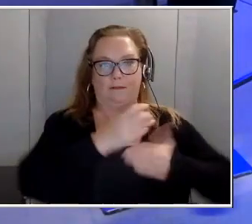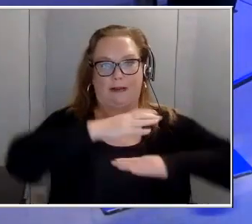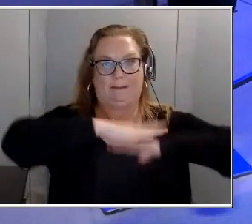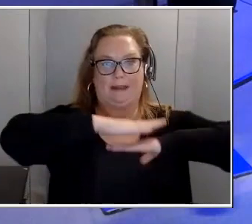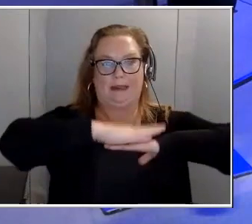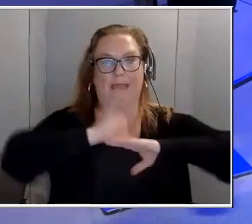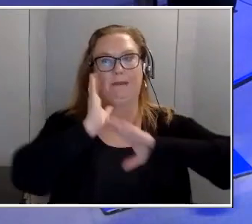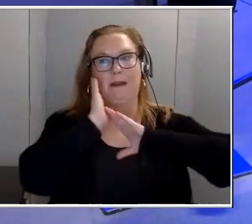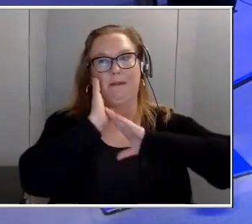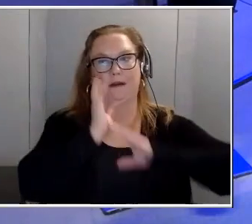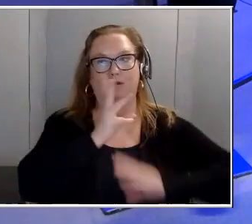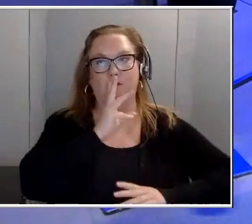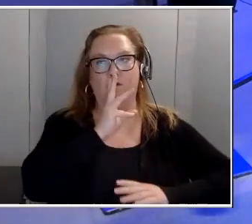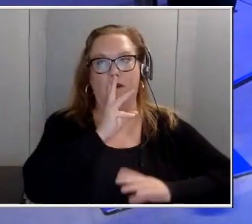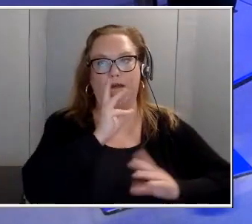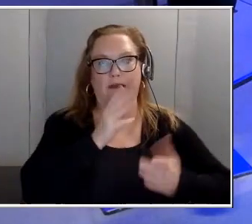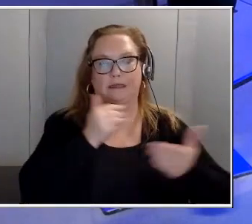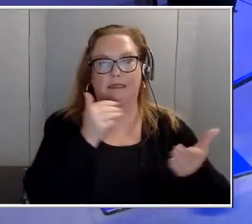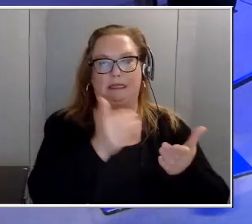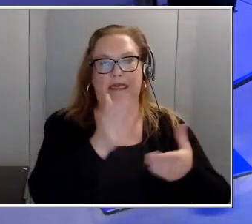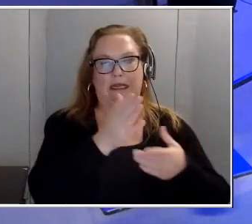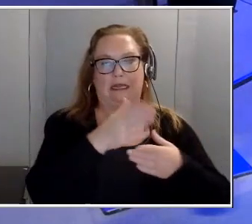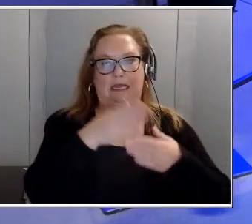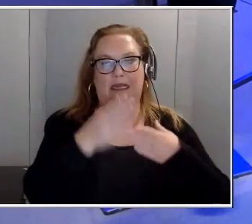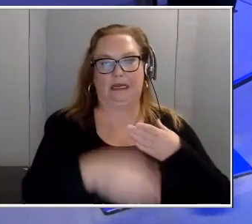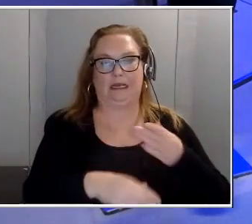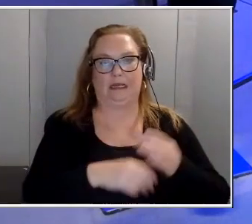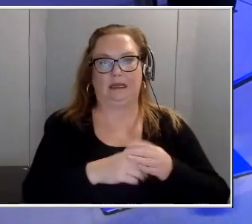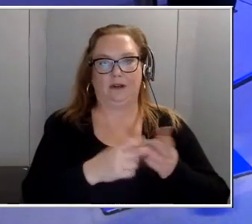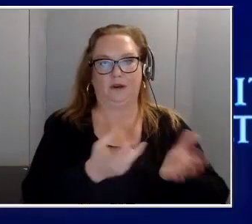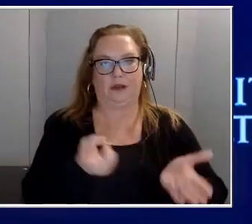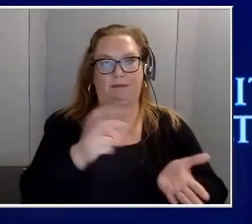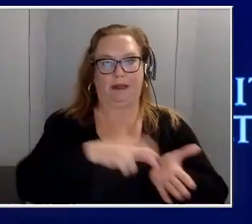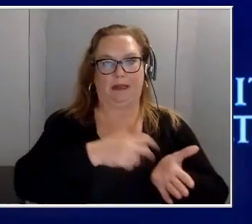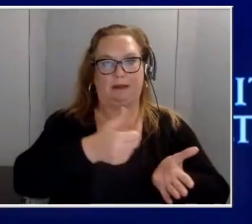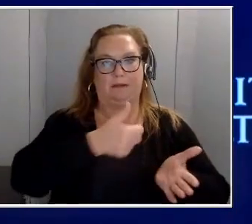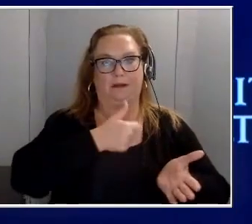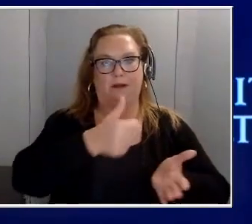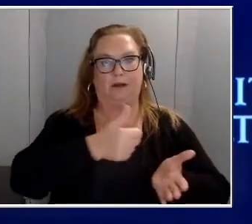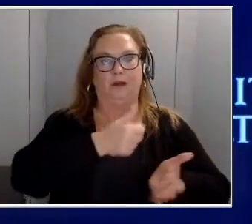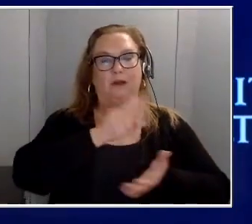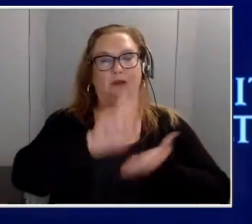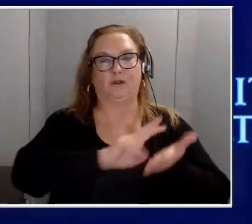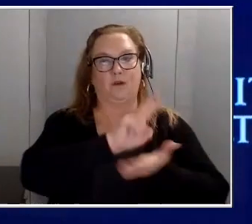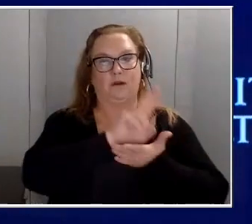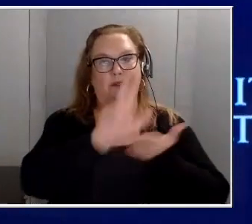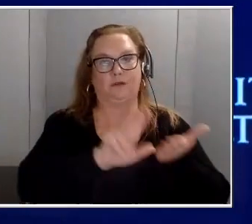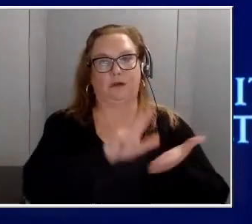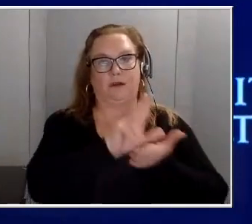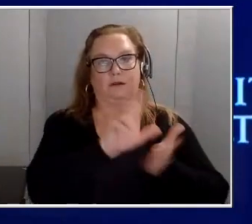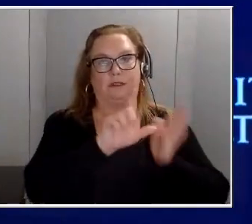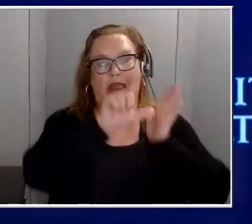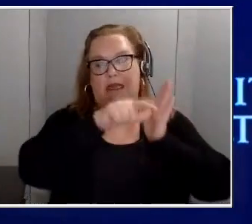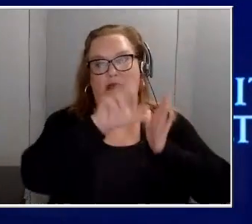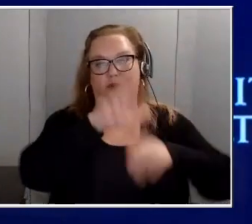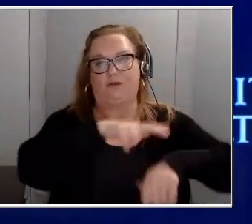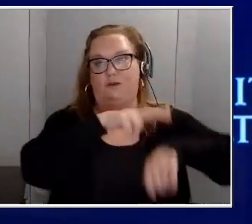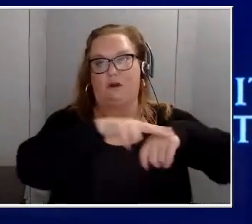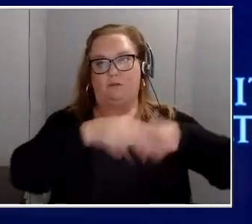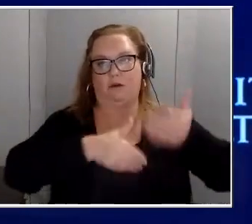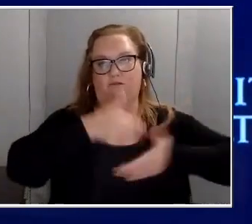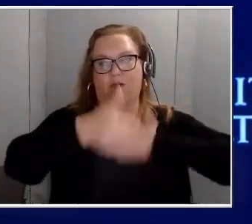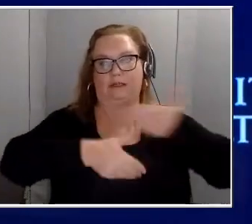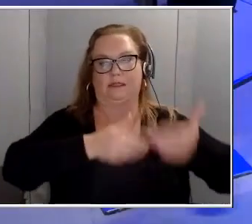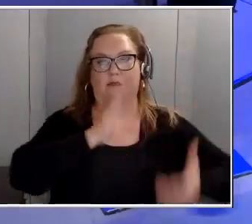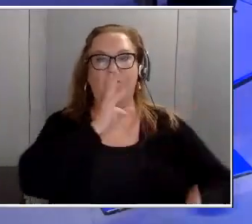Exactly. I'm drinking water up till the very end. Yeah, and so then you're going to be up 2 to 3 hours later, because that's just your normal body's processing of that And it's